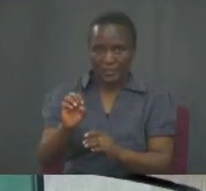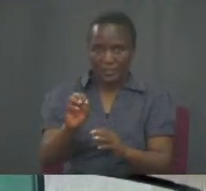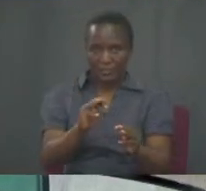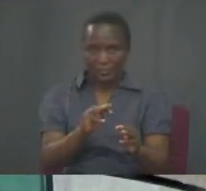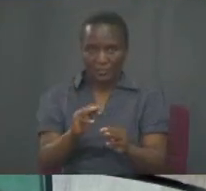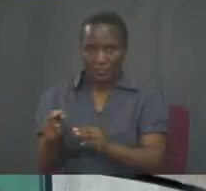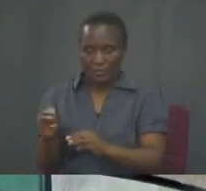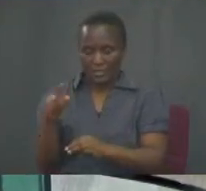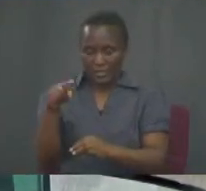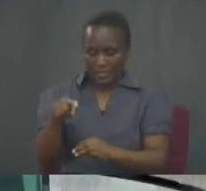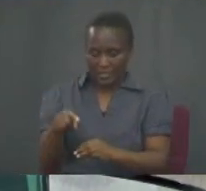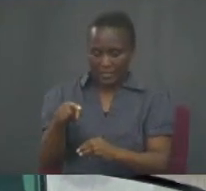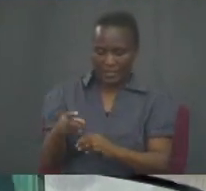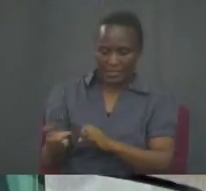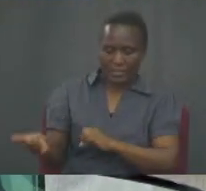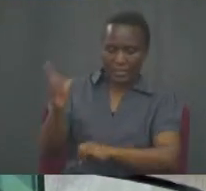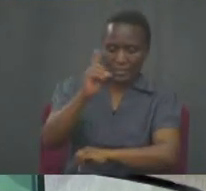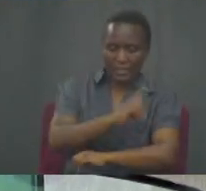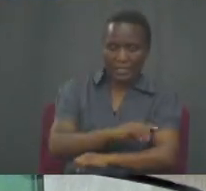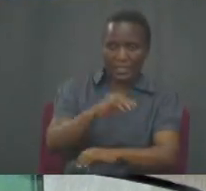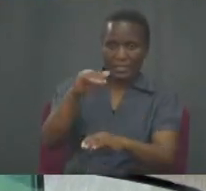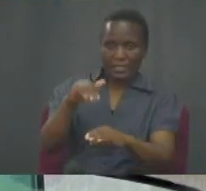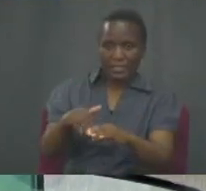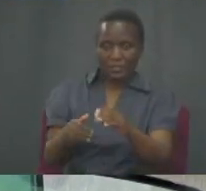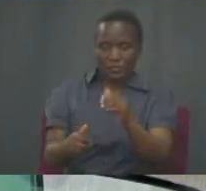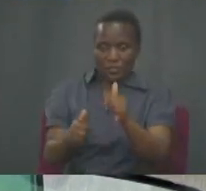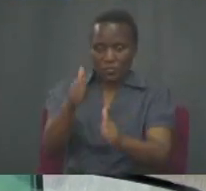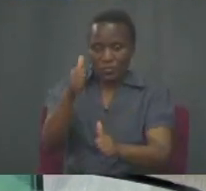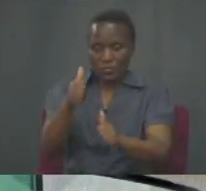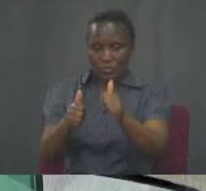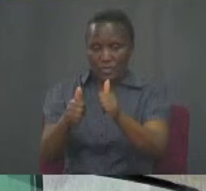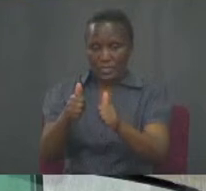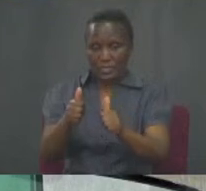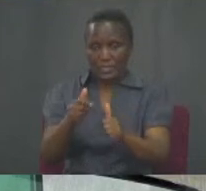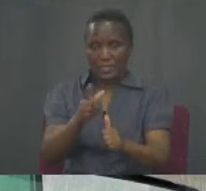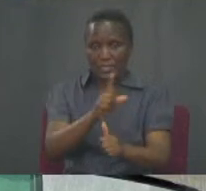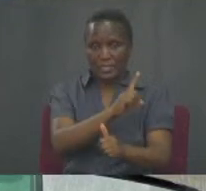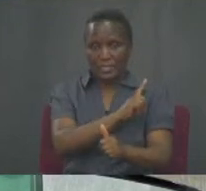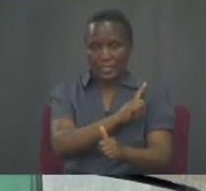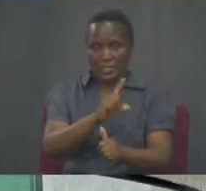the day in which the Lord, what do you expect?